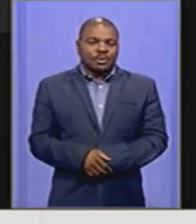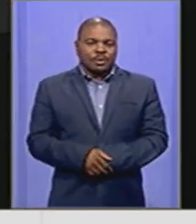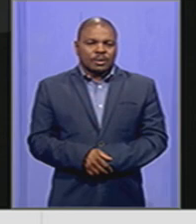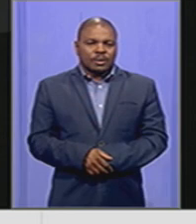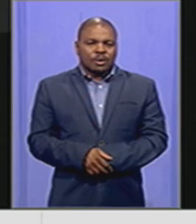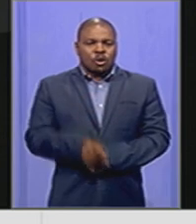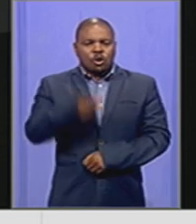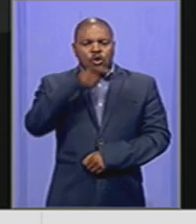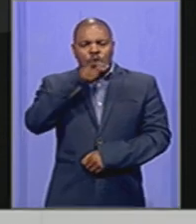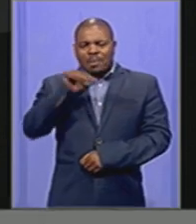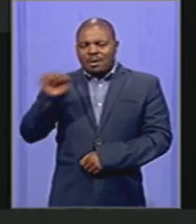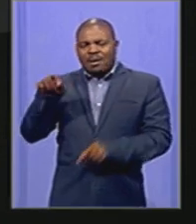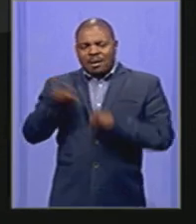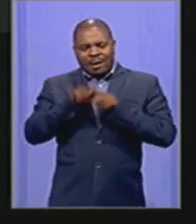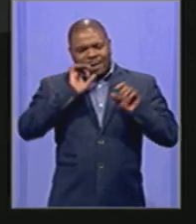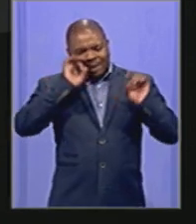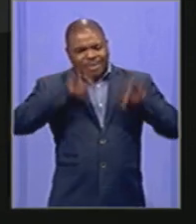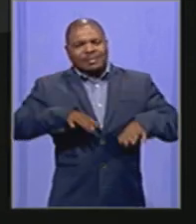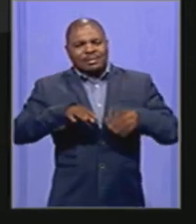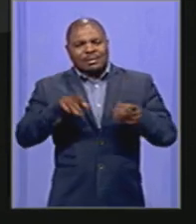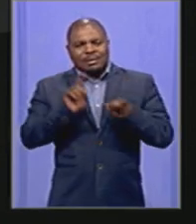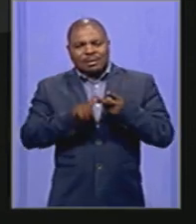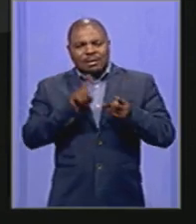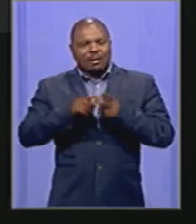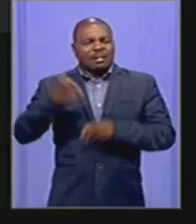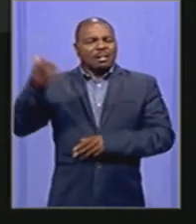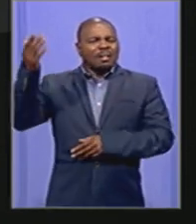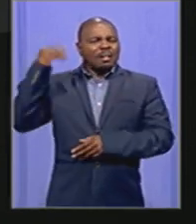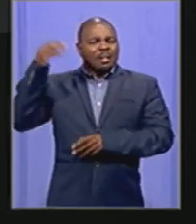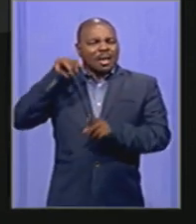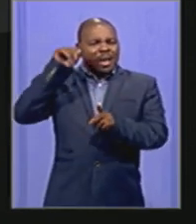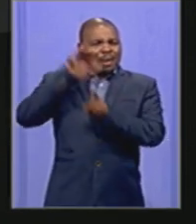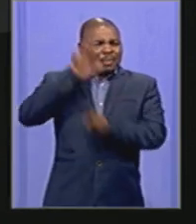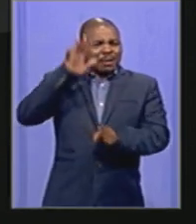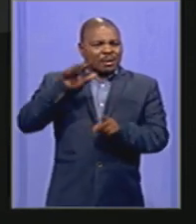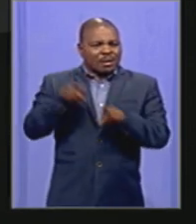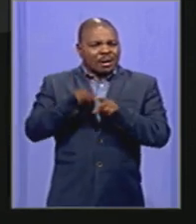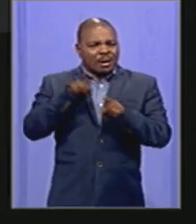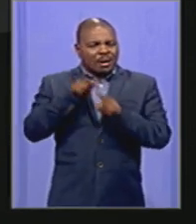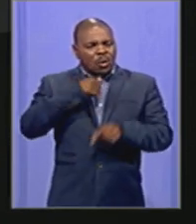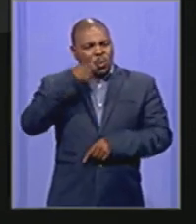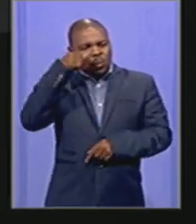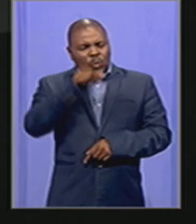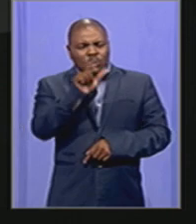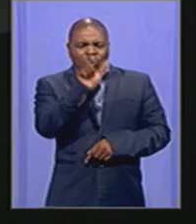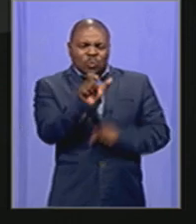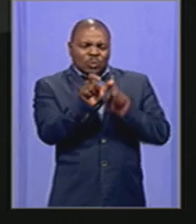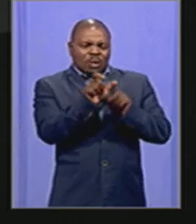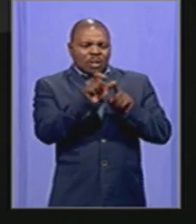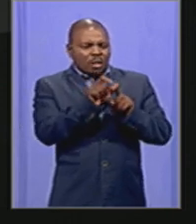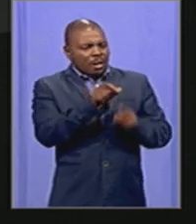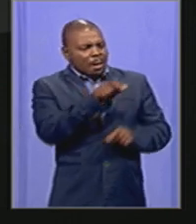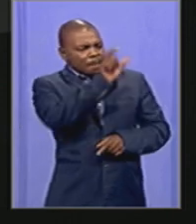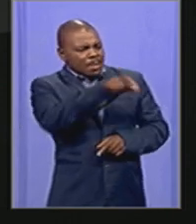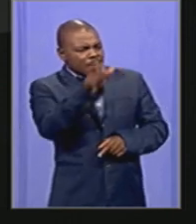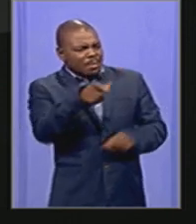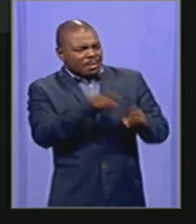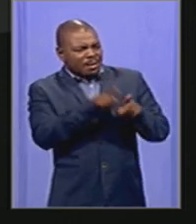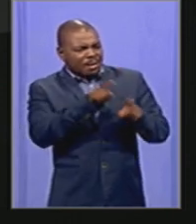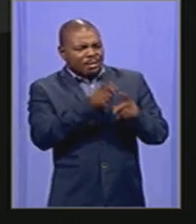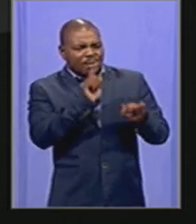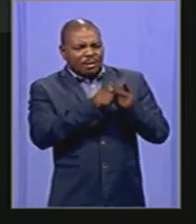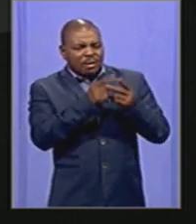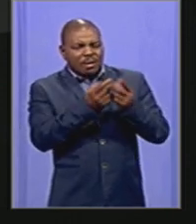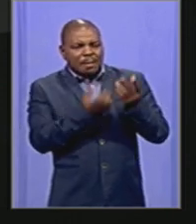were not only hateful but were not considerate of the historical impact of derogatory terms used to refer to human beings in inciting violence